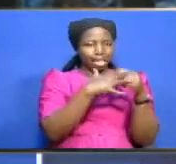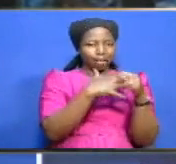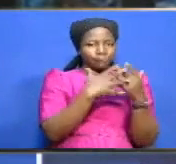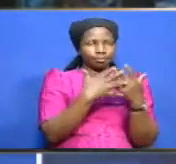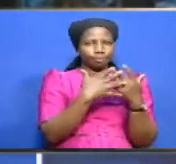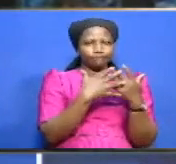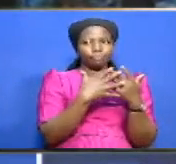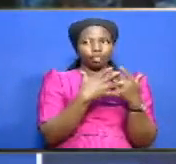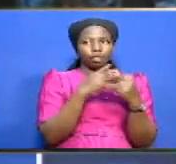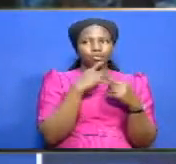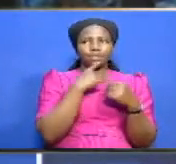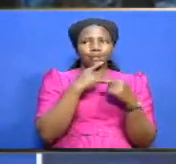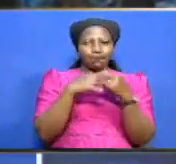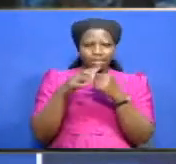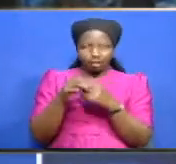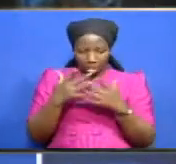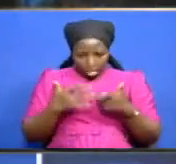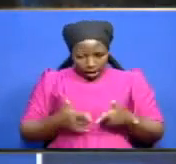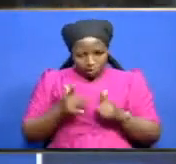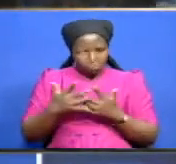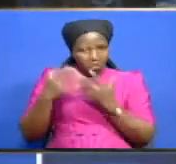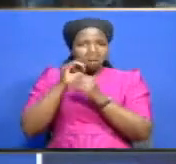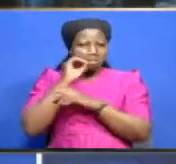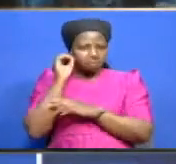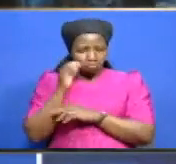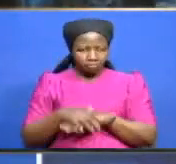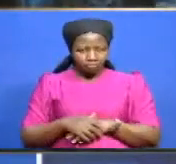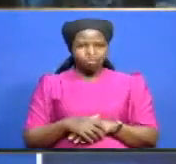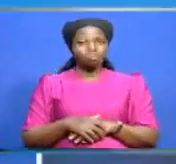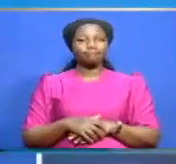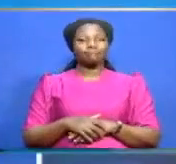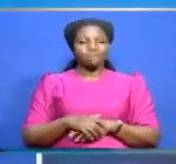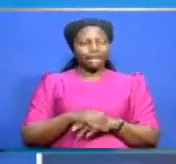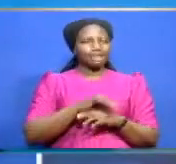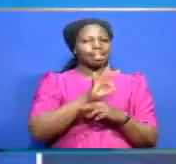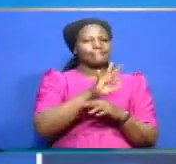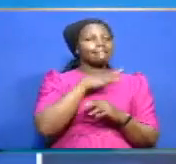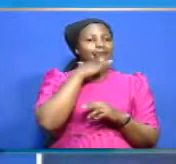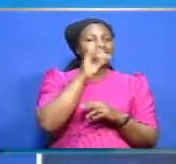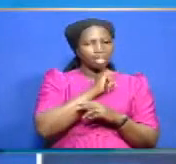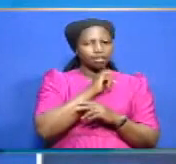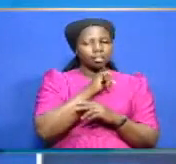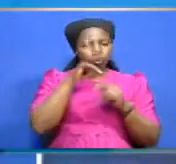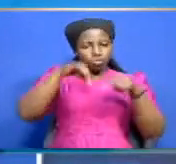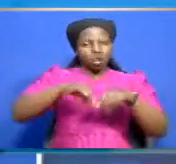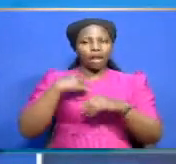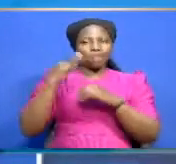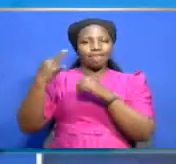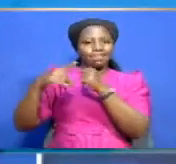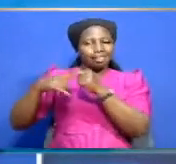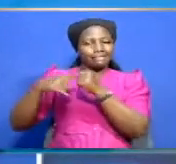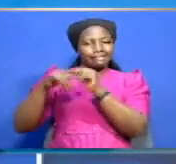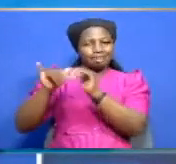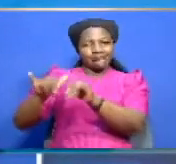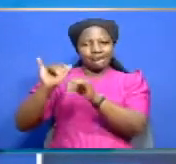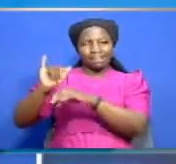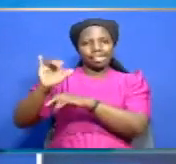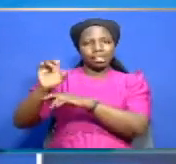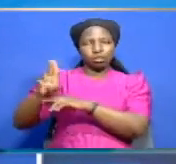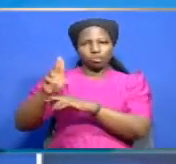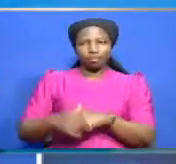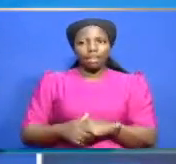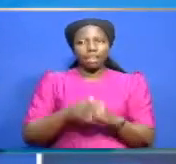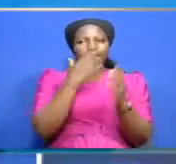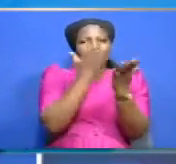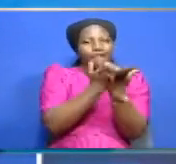of today, there are 36 people in ICUs throughout the Republic. New evidence is emerging from across the world that this disease is